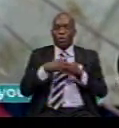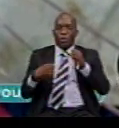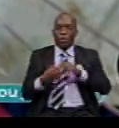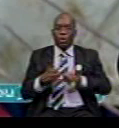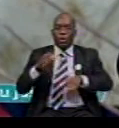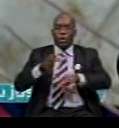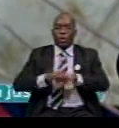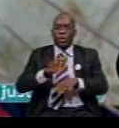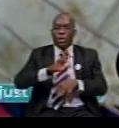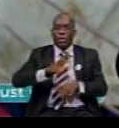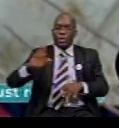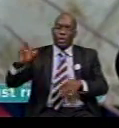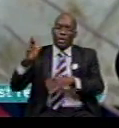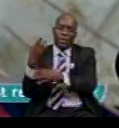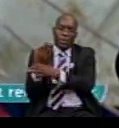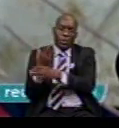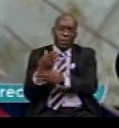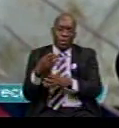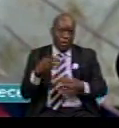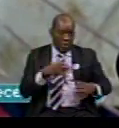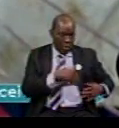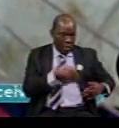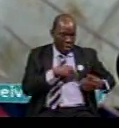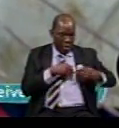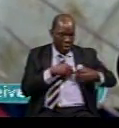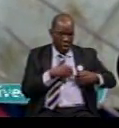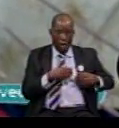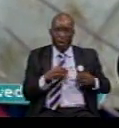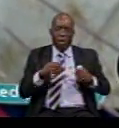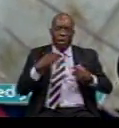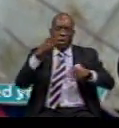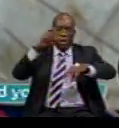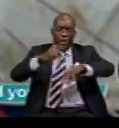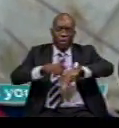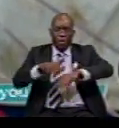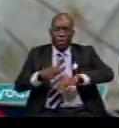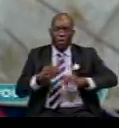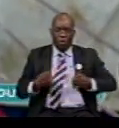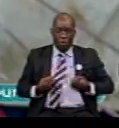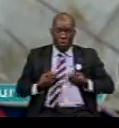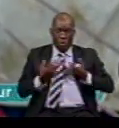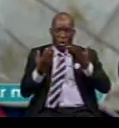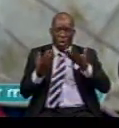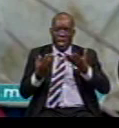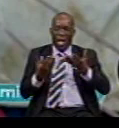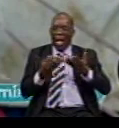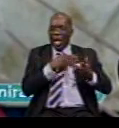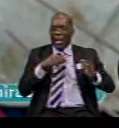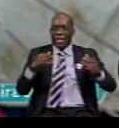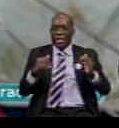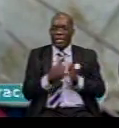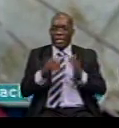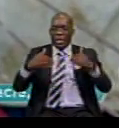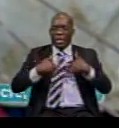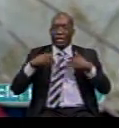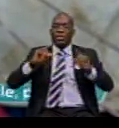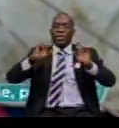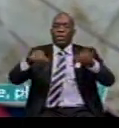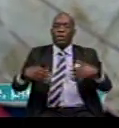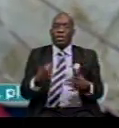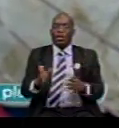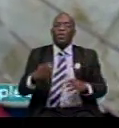a bone swell up for some months, and it has been giving me a tough time. But tonight,